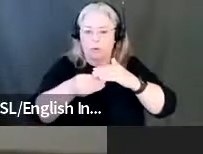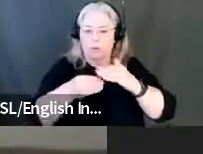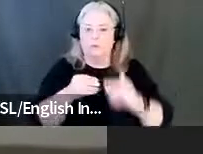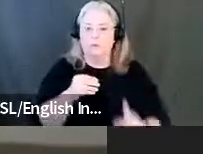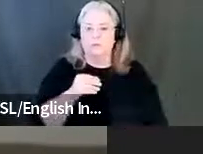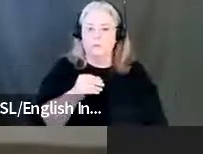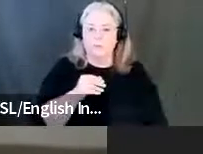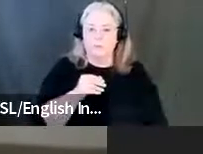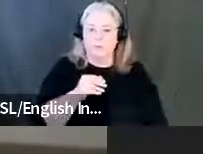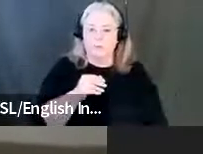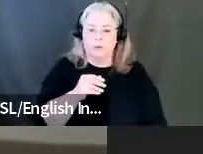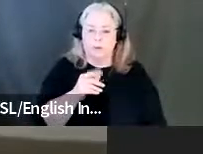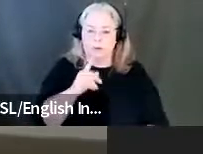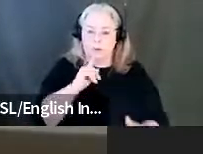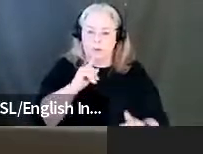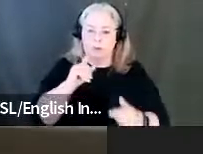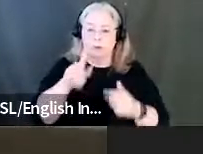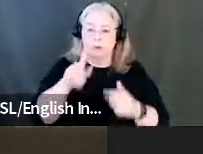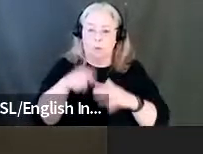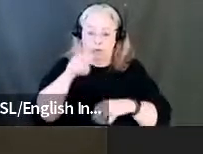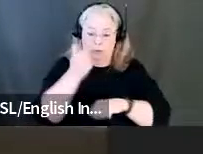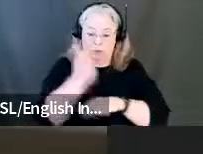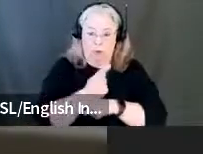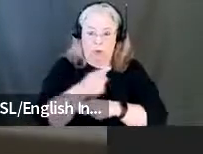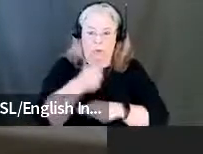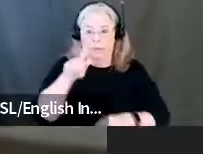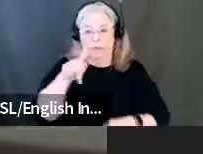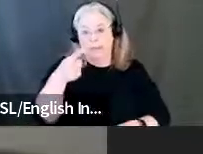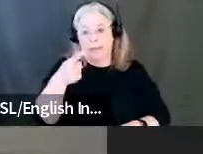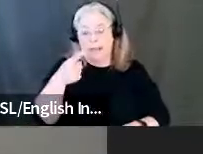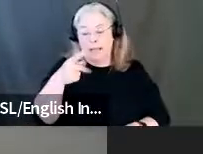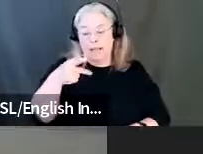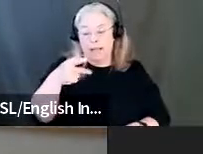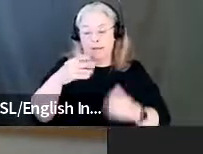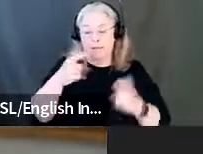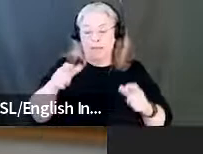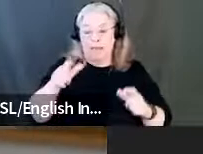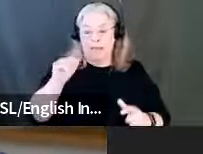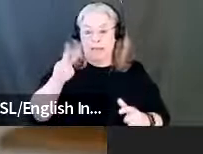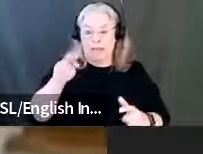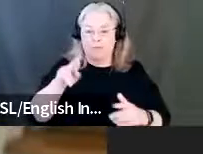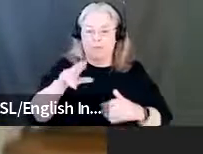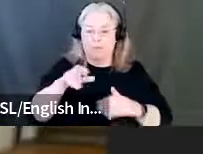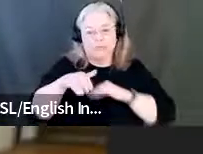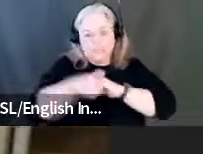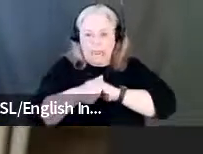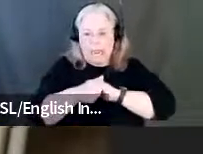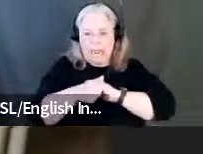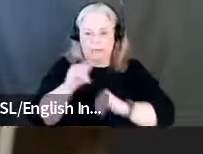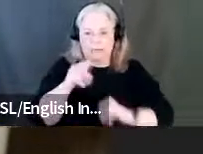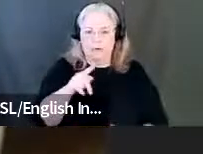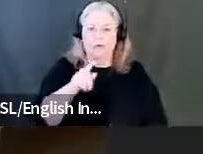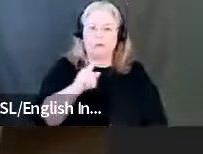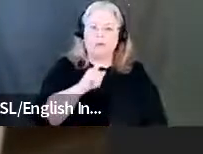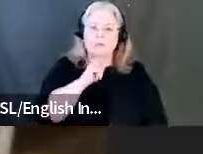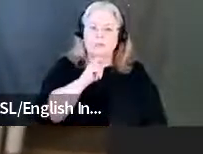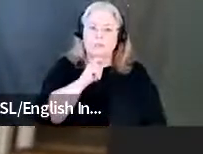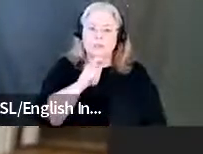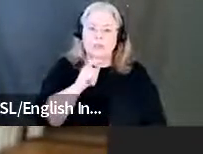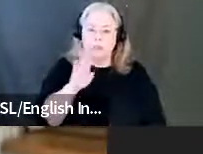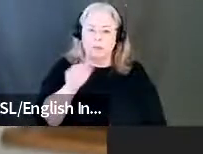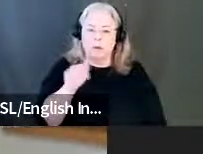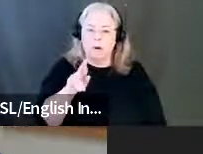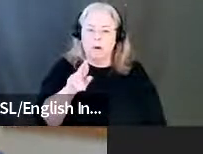smaller. Once you have it in position, this lever tightens it. You've got a steel bar coming up here. These are quick